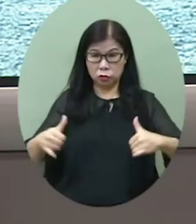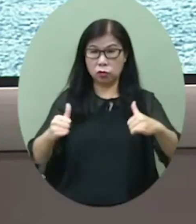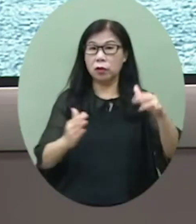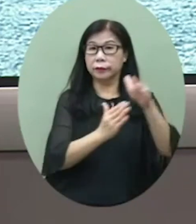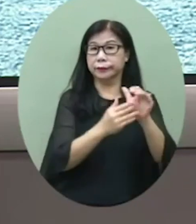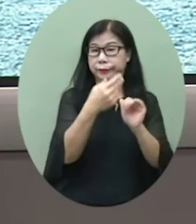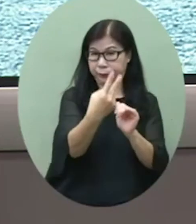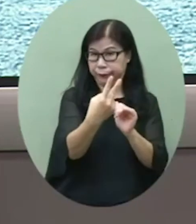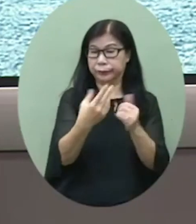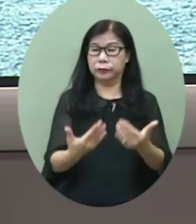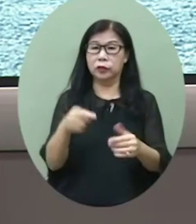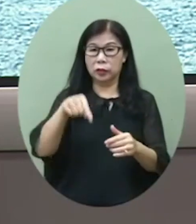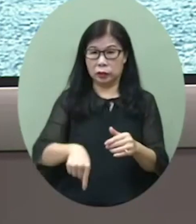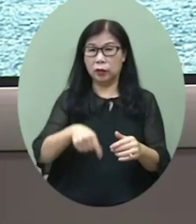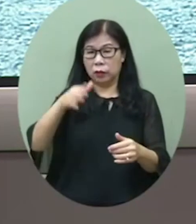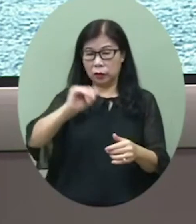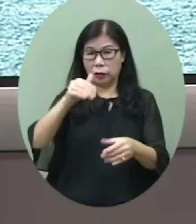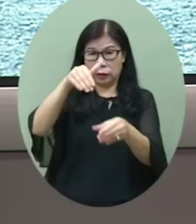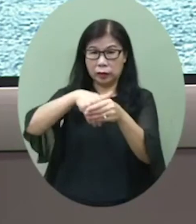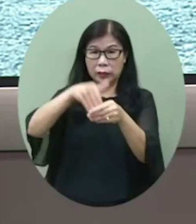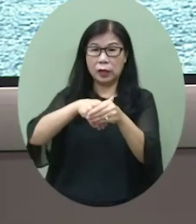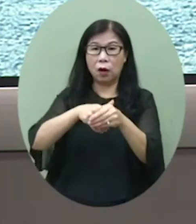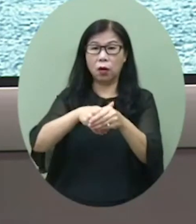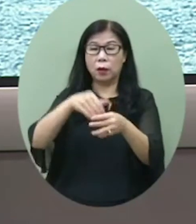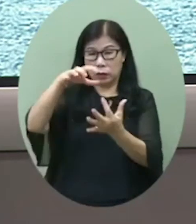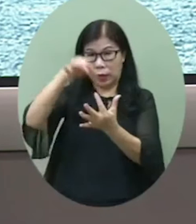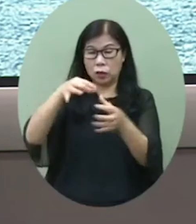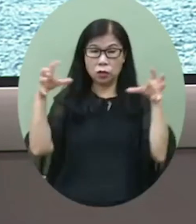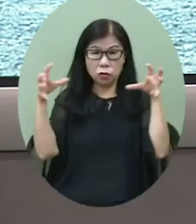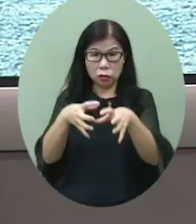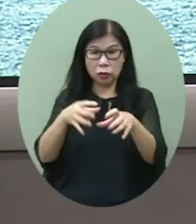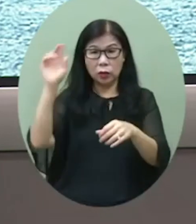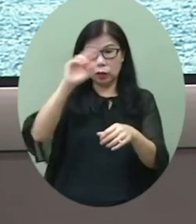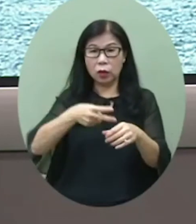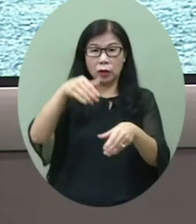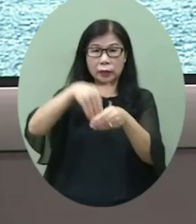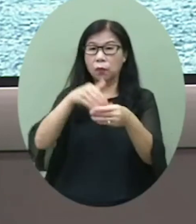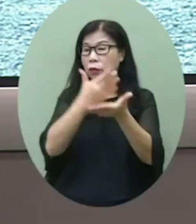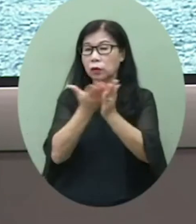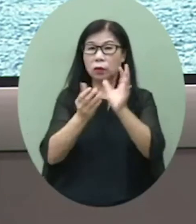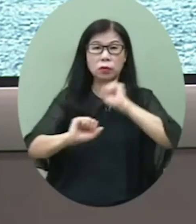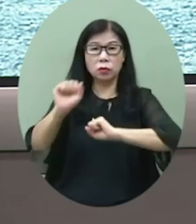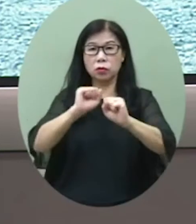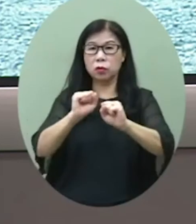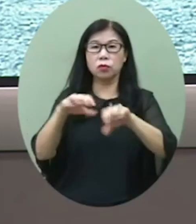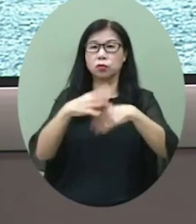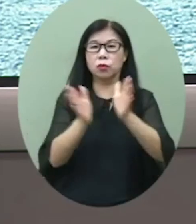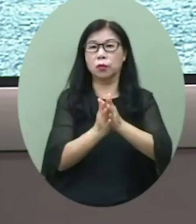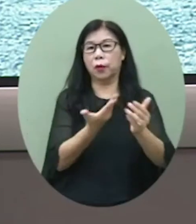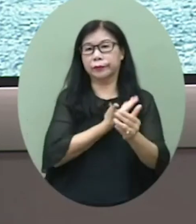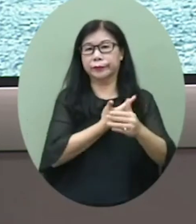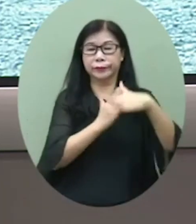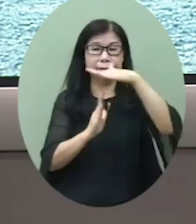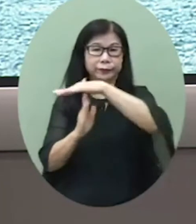And a third consideration is that now we have the strictest group gathering restriction. That is, a group